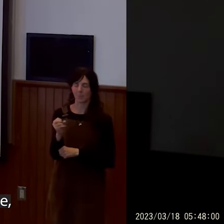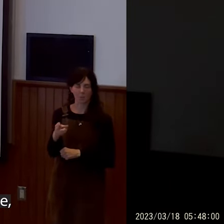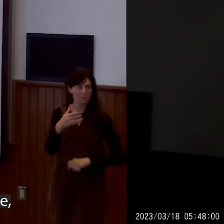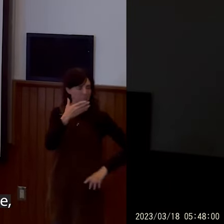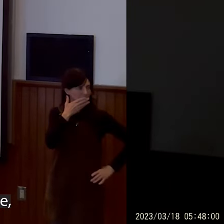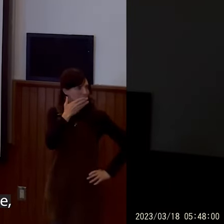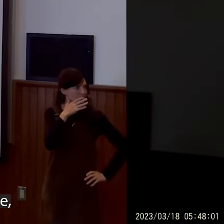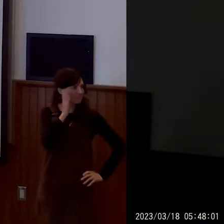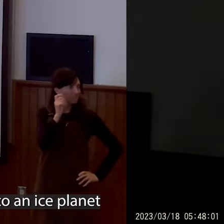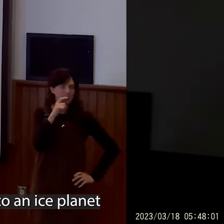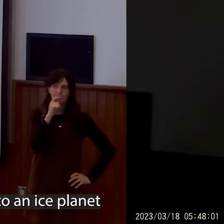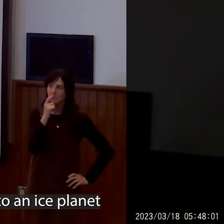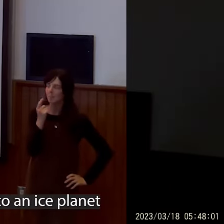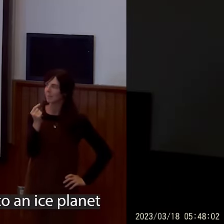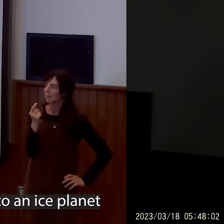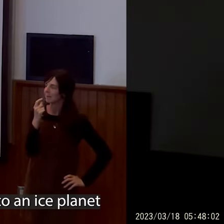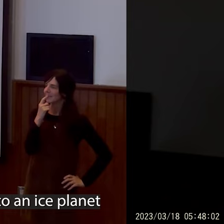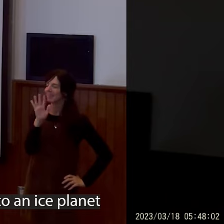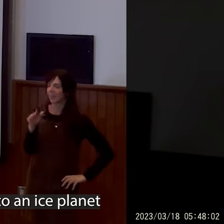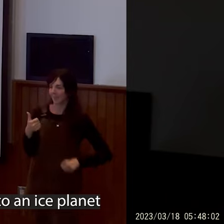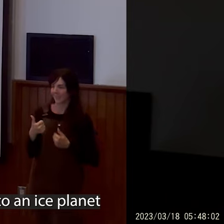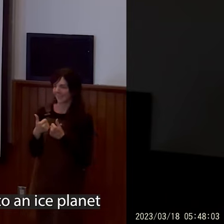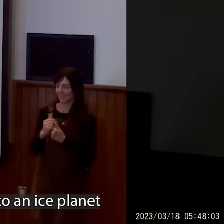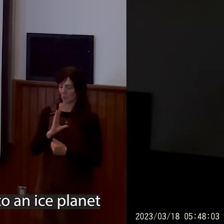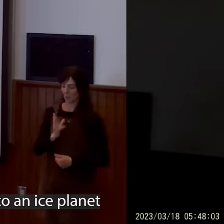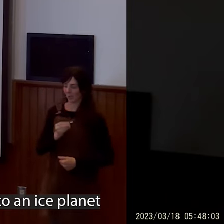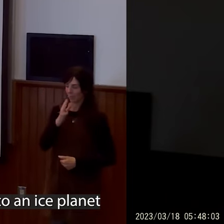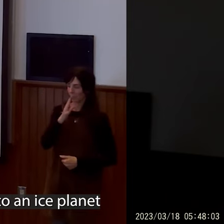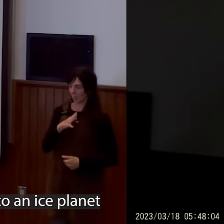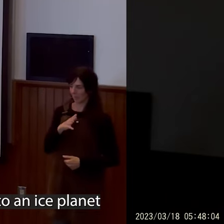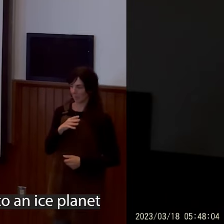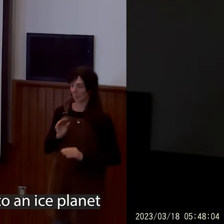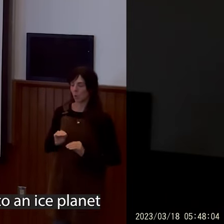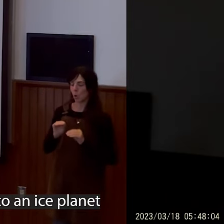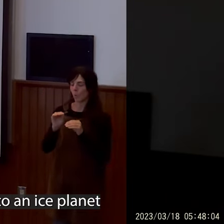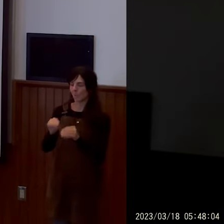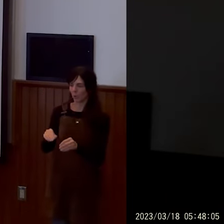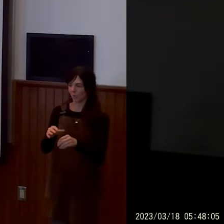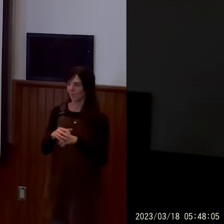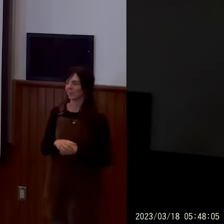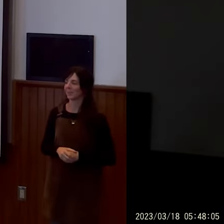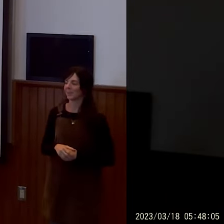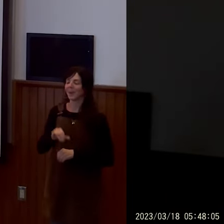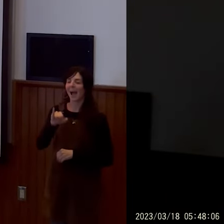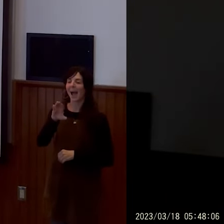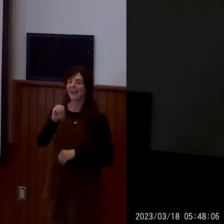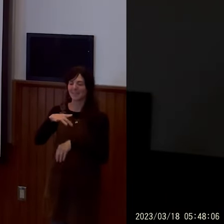done? It's a game about a trans woman that moves to an ice planet.